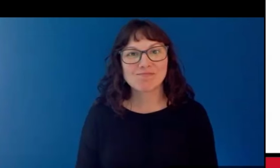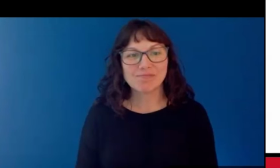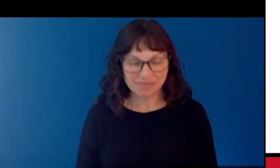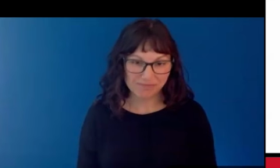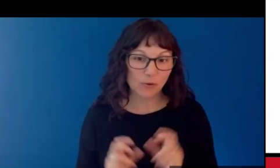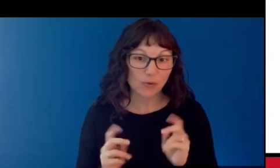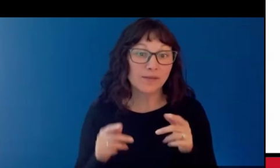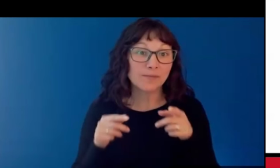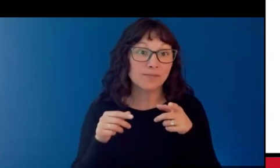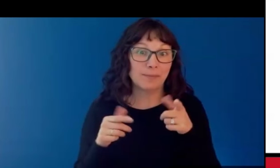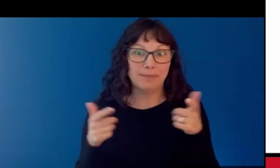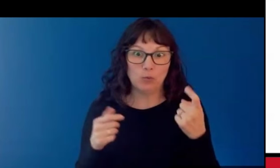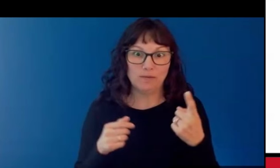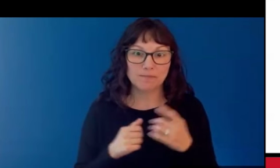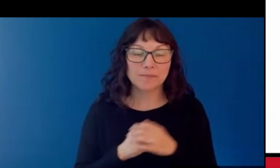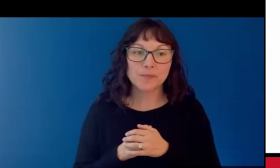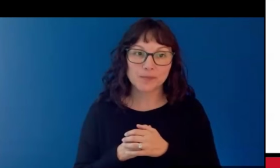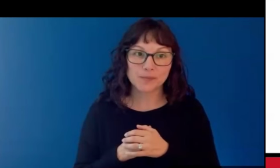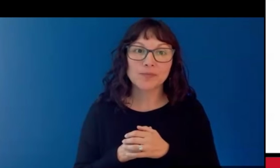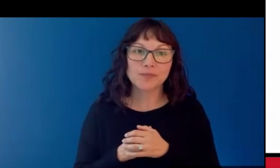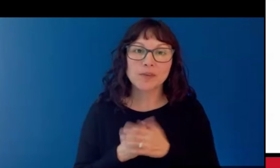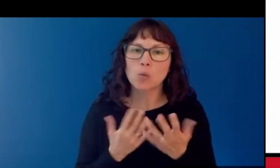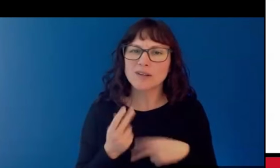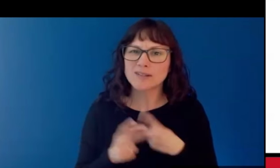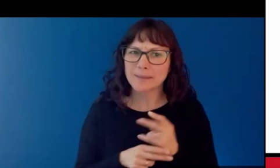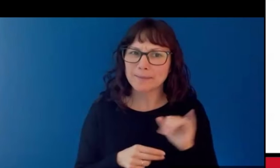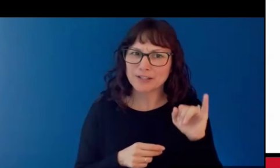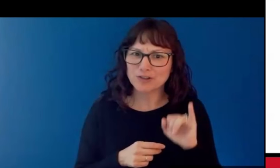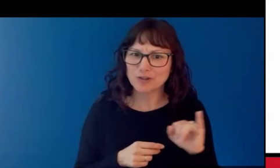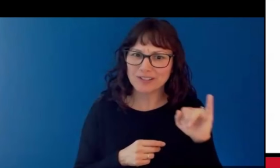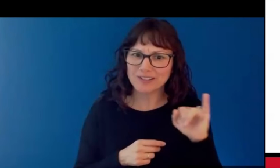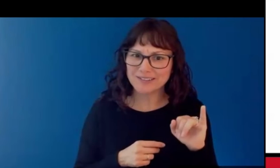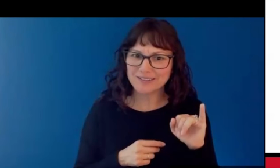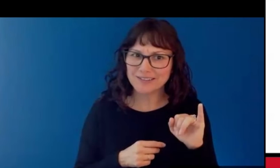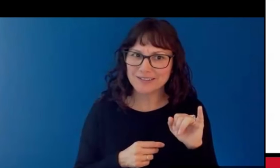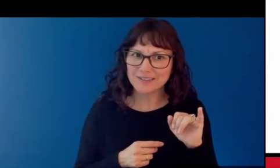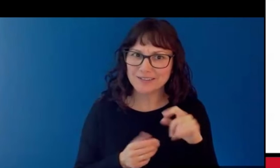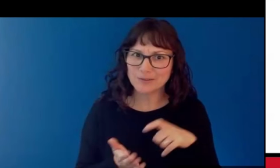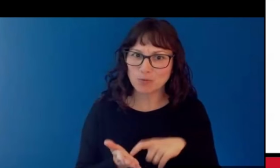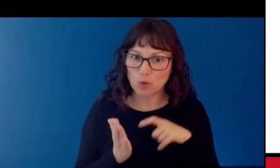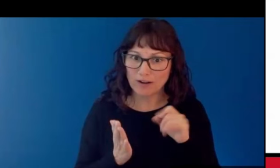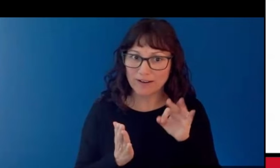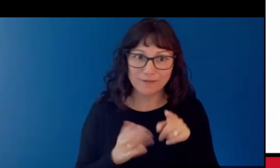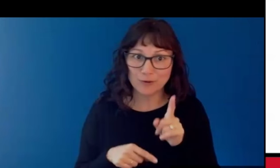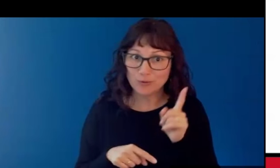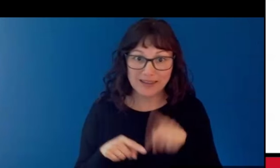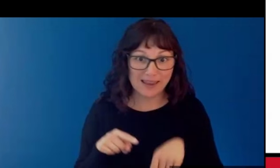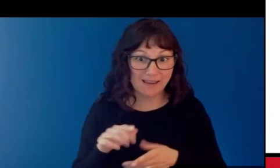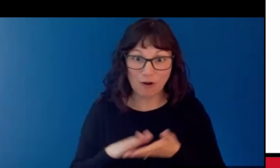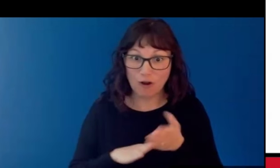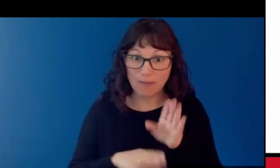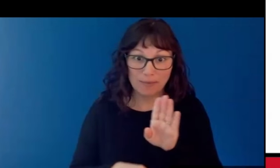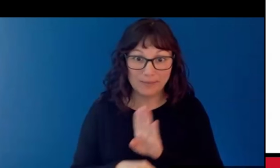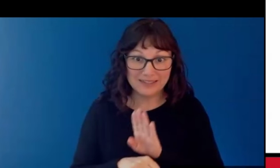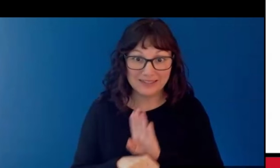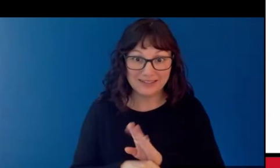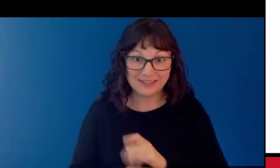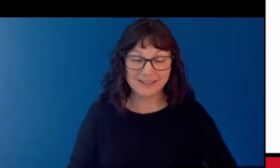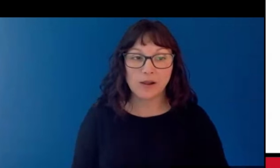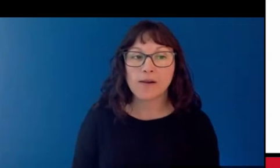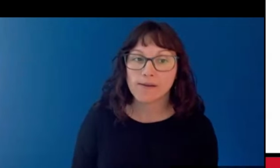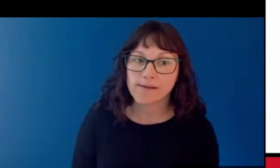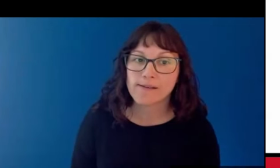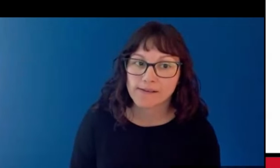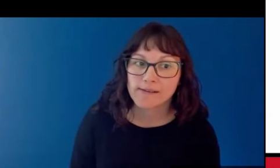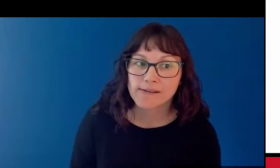Okay, this is a big one. What type of insurance do you need if you can't operate your business? So